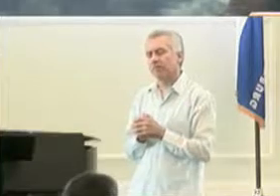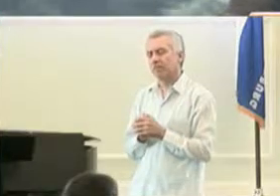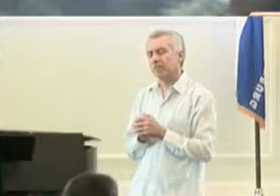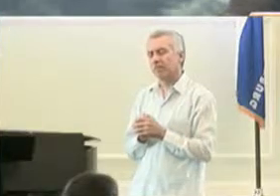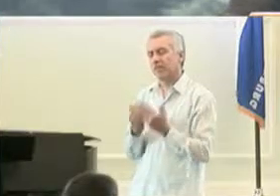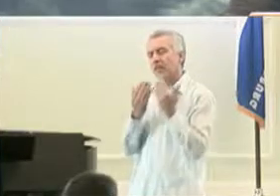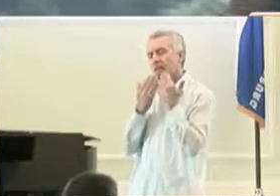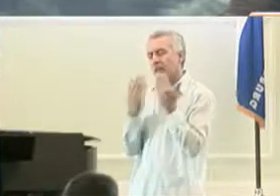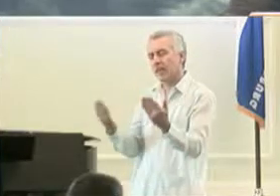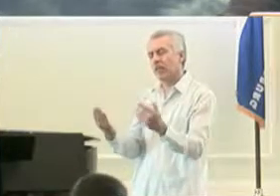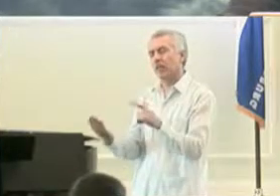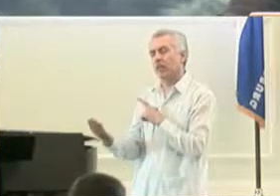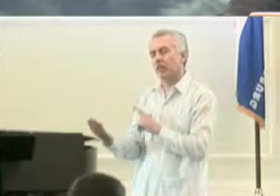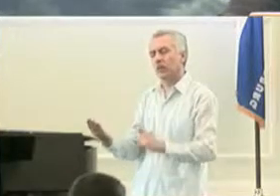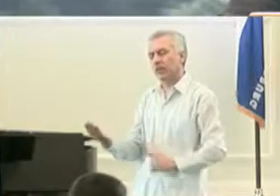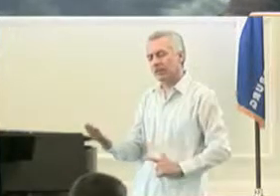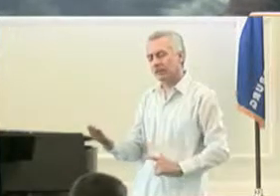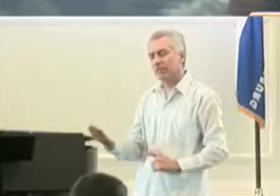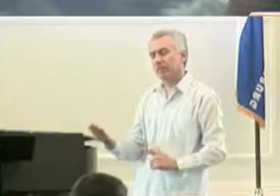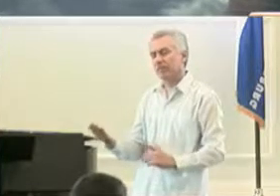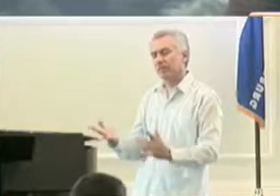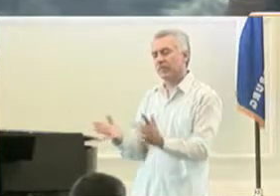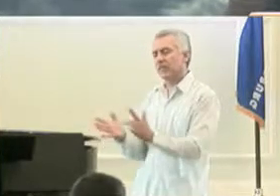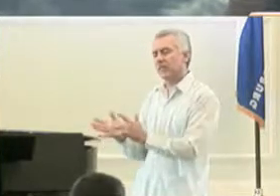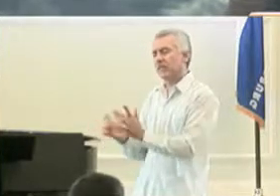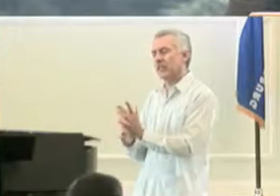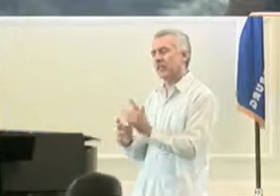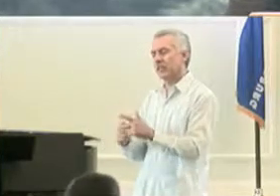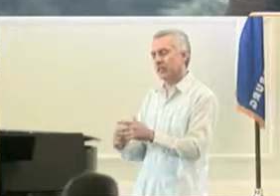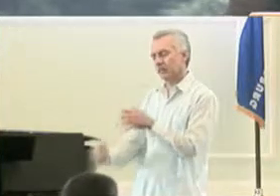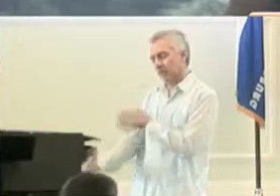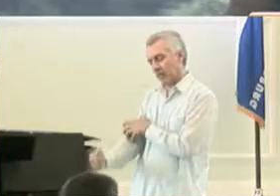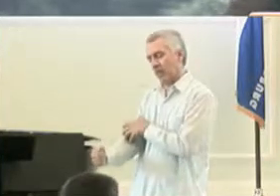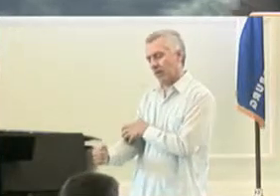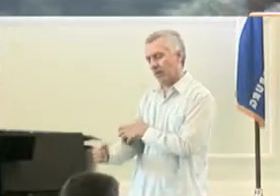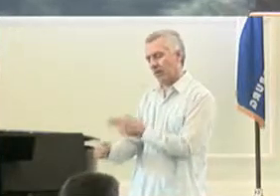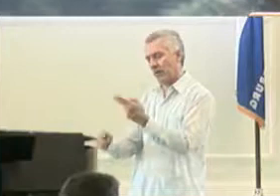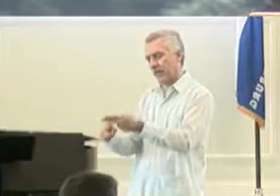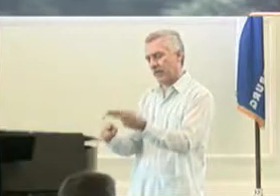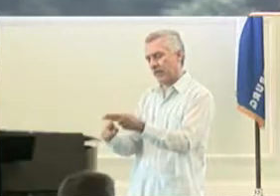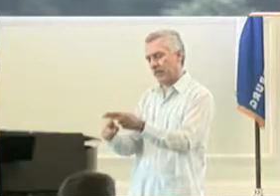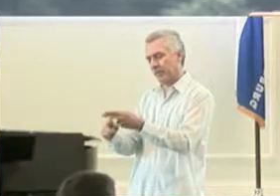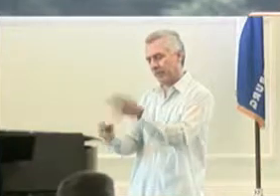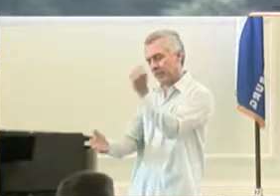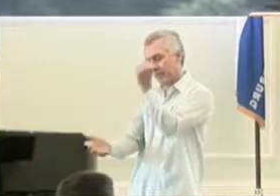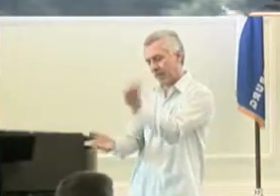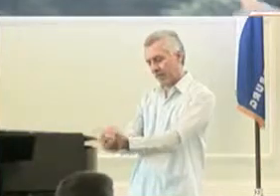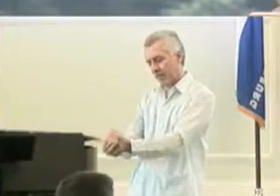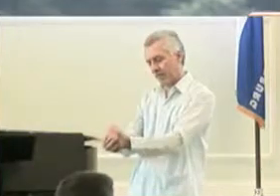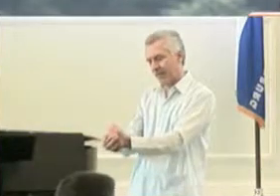Thank you, Lord. In Jesus' mighty name, amen. Amen.